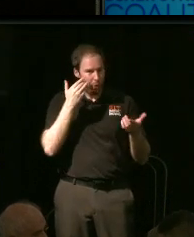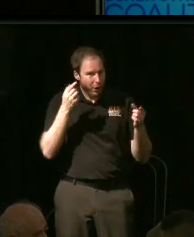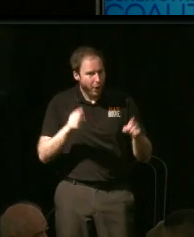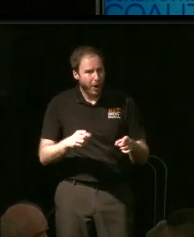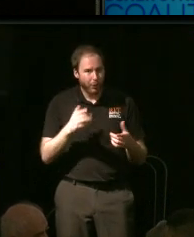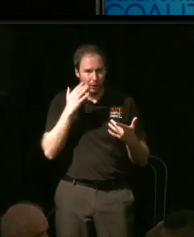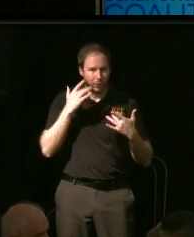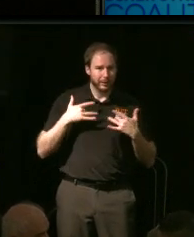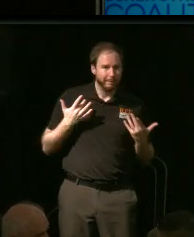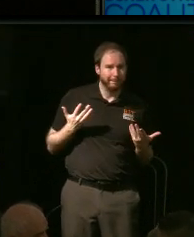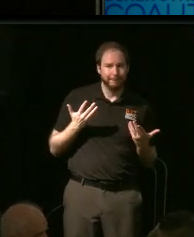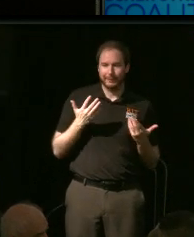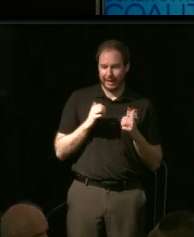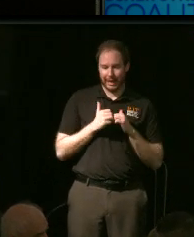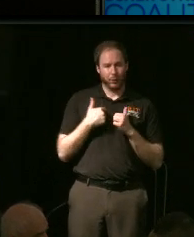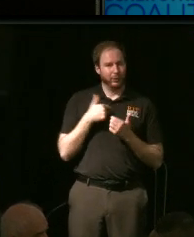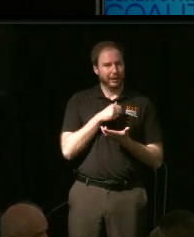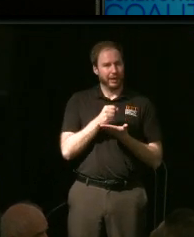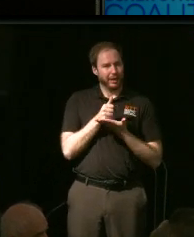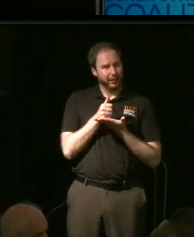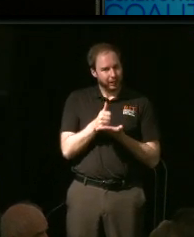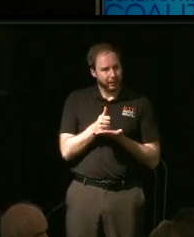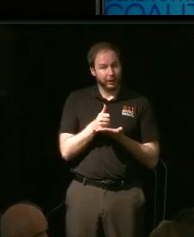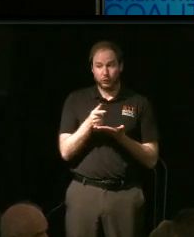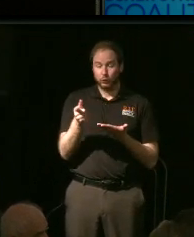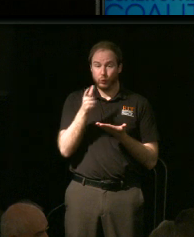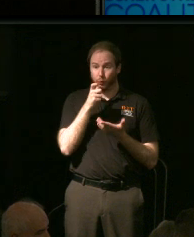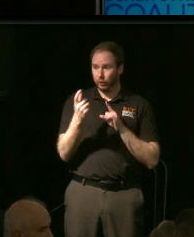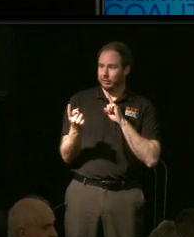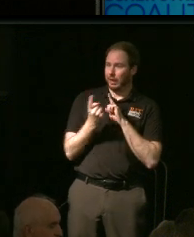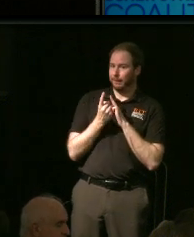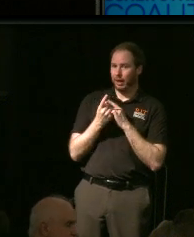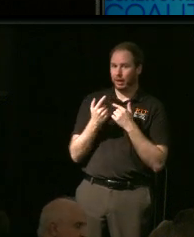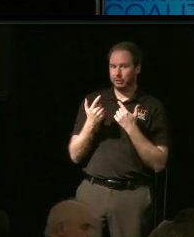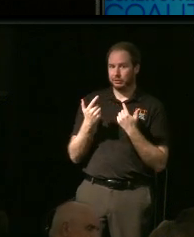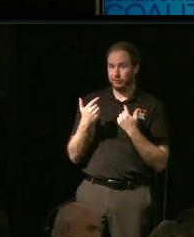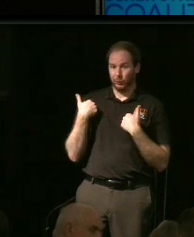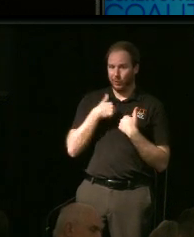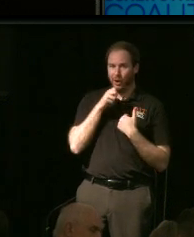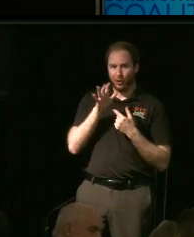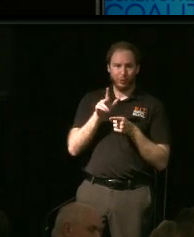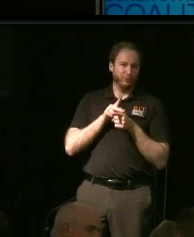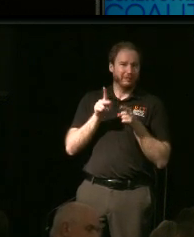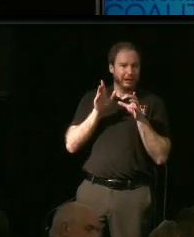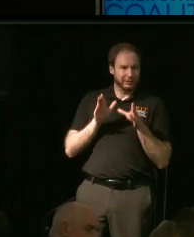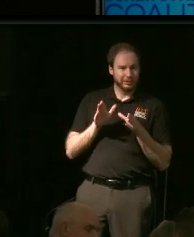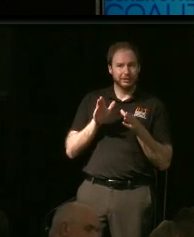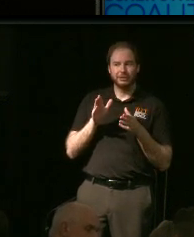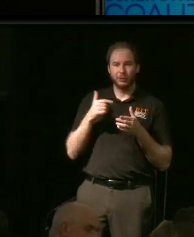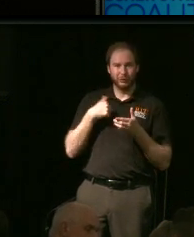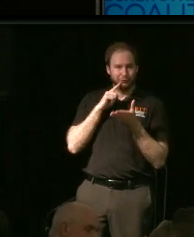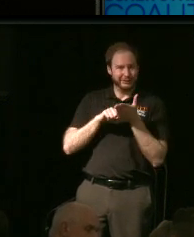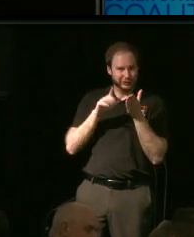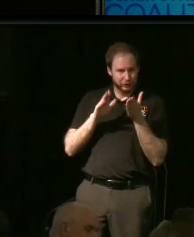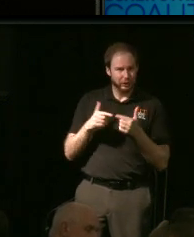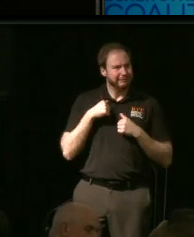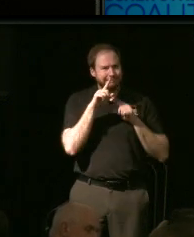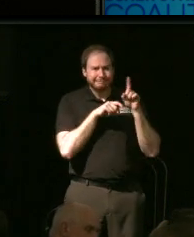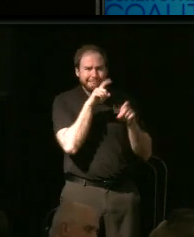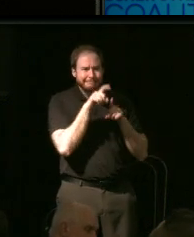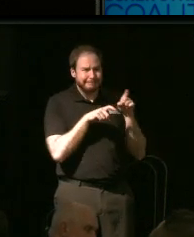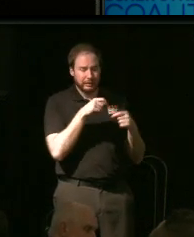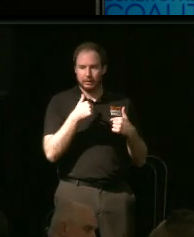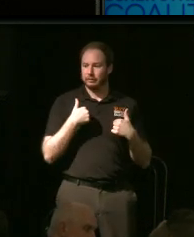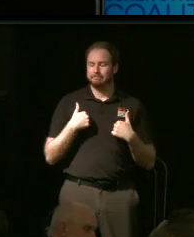what to do to help everybody. You come to us as physicians and researchers with really good questions that we